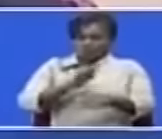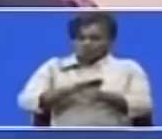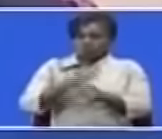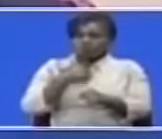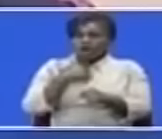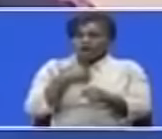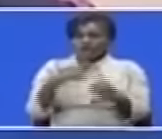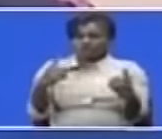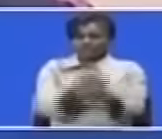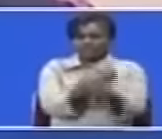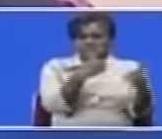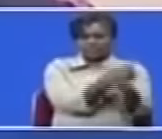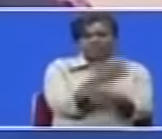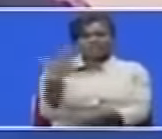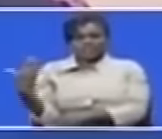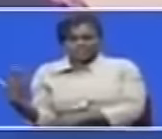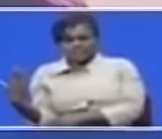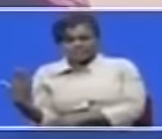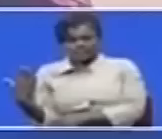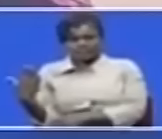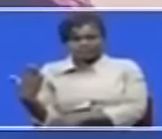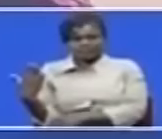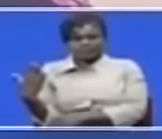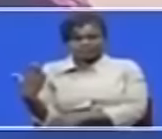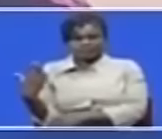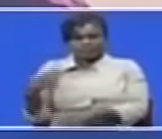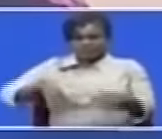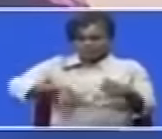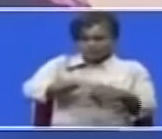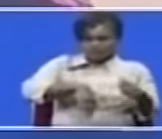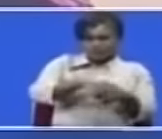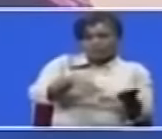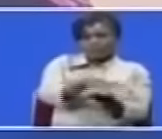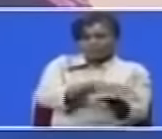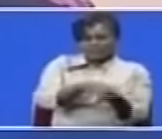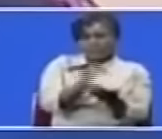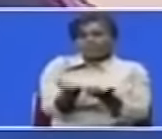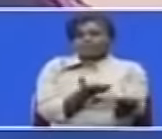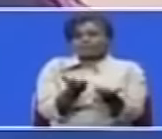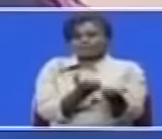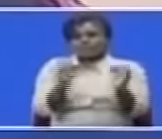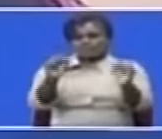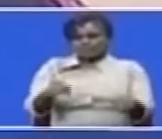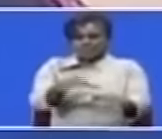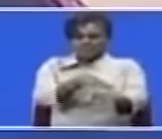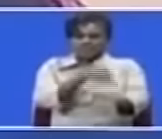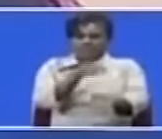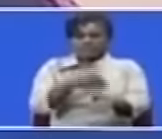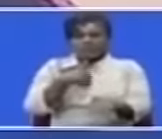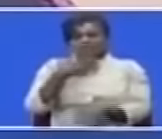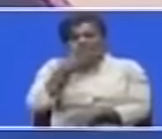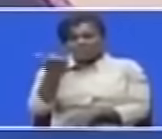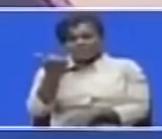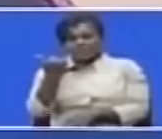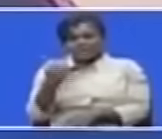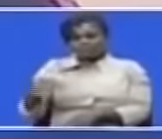is one of the best football playing country on earth, using football basically as a business. Spain has better